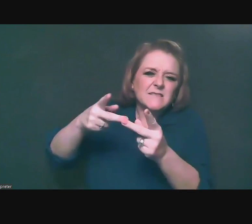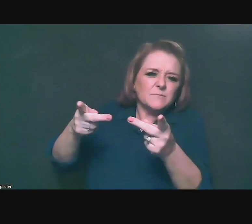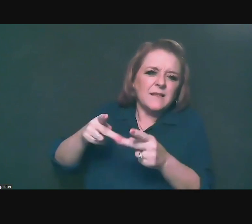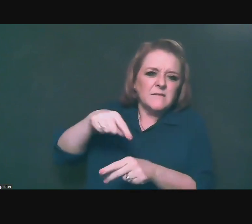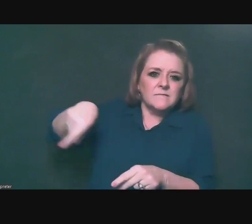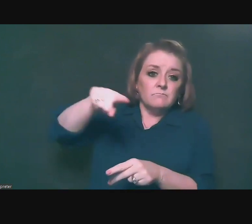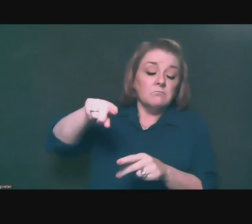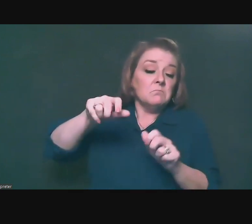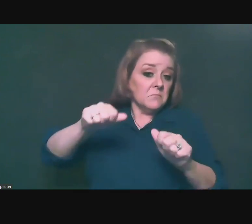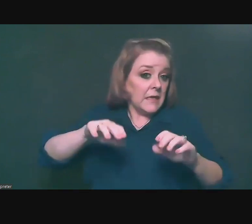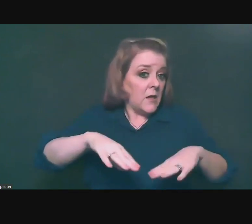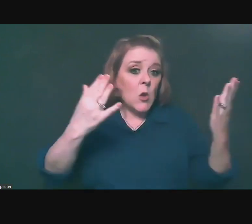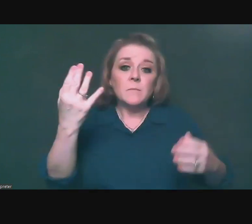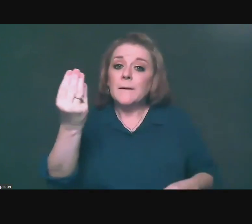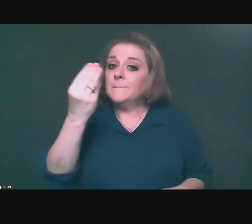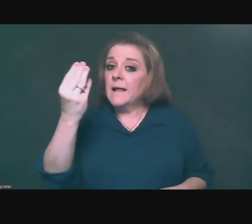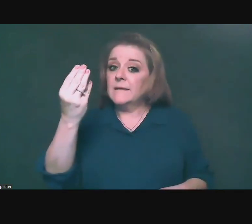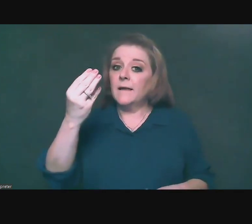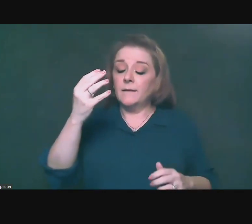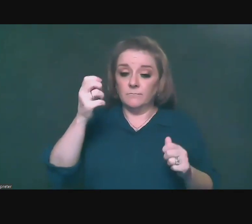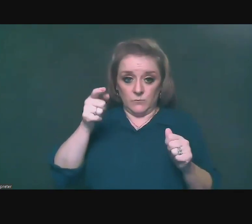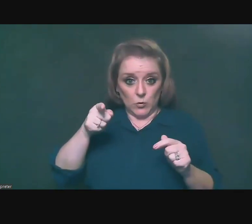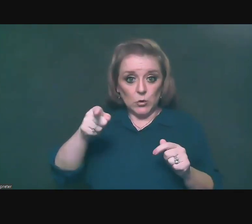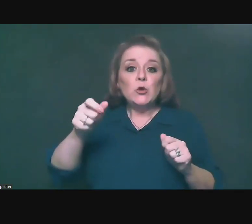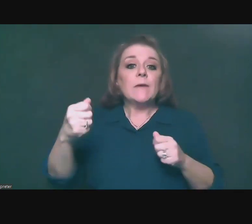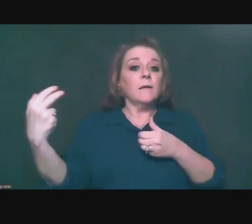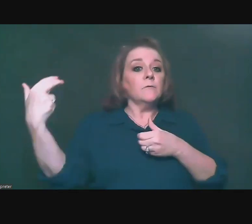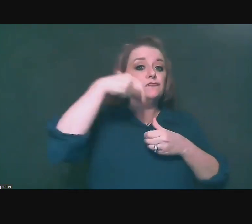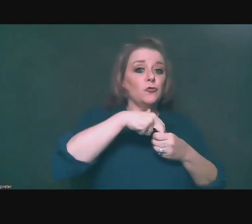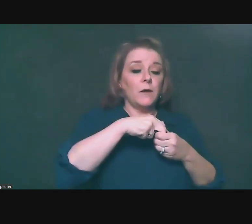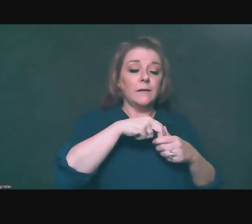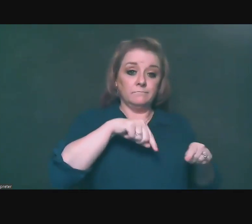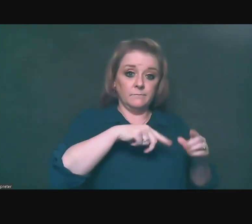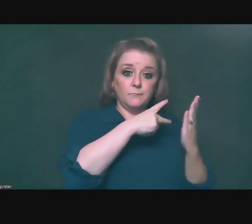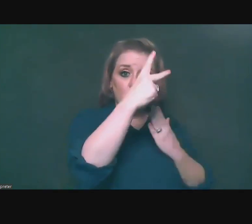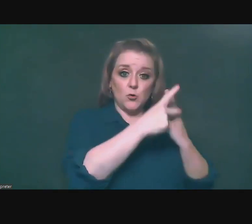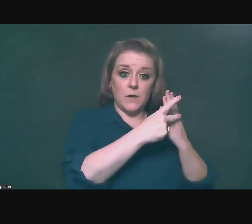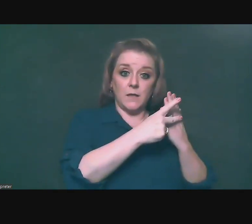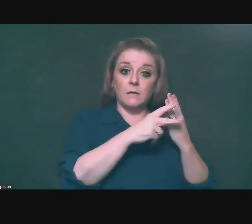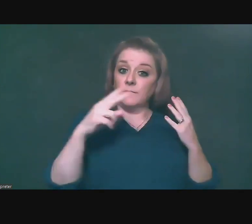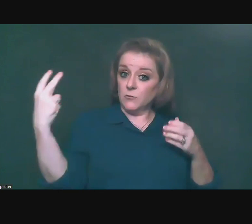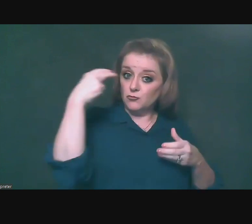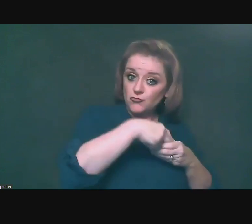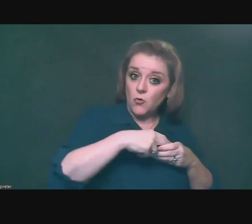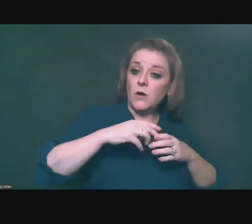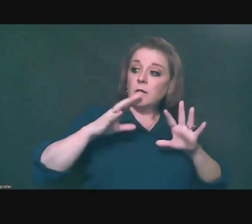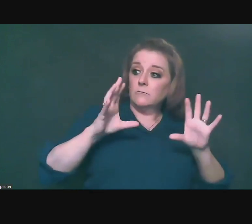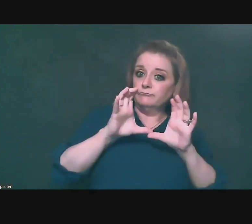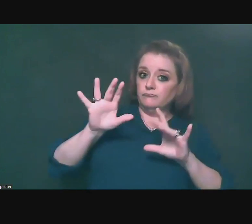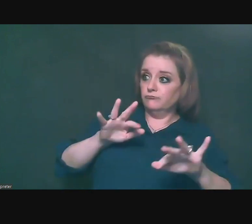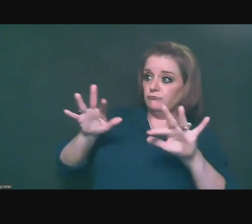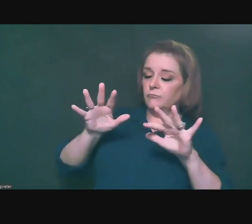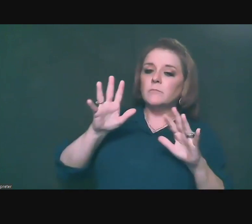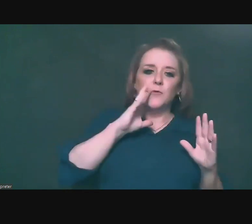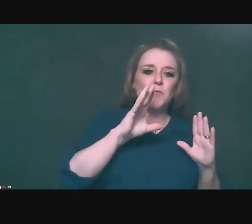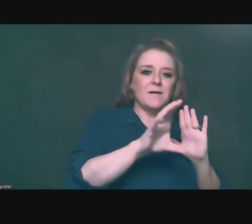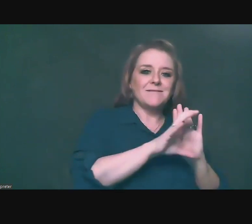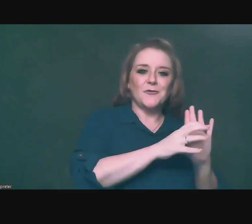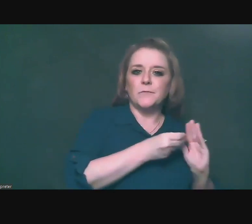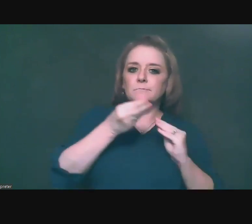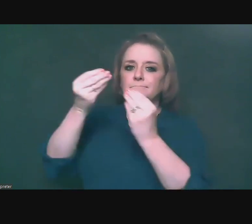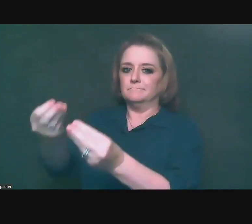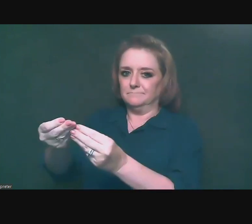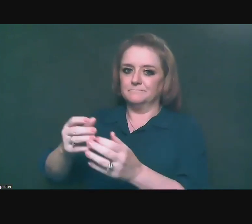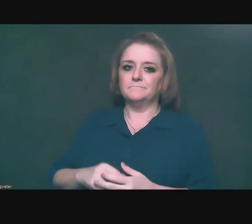open on Monday also. If you'll certify, we'll deliver your stickers and we'll get you added to our website. I